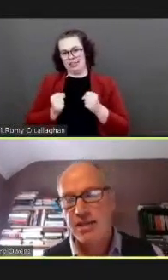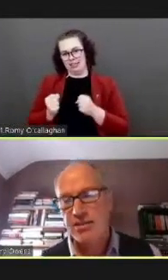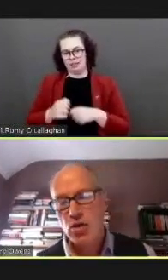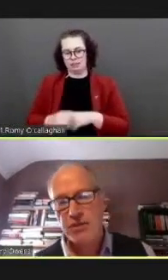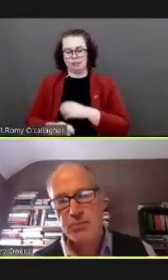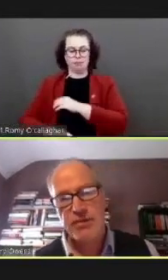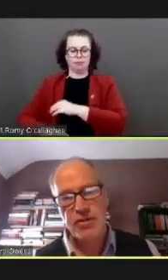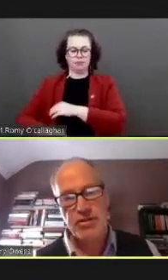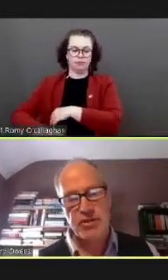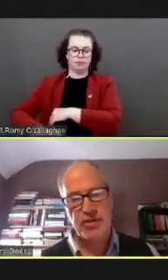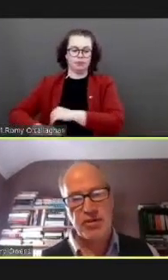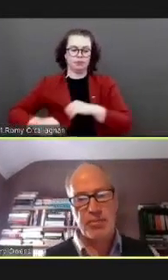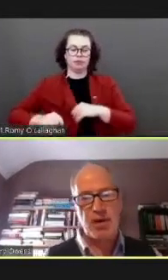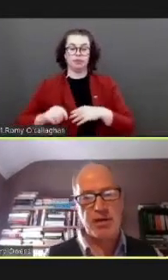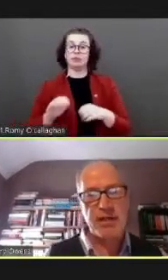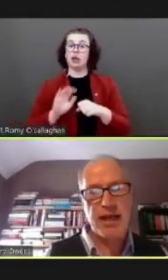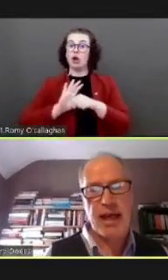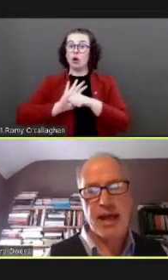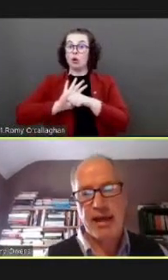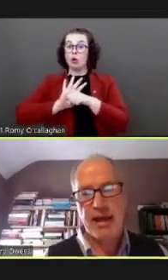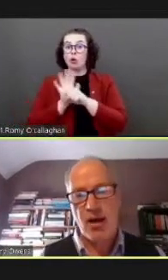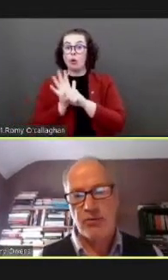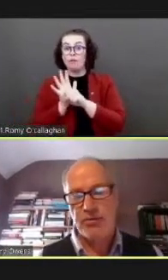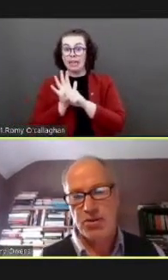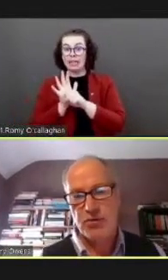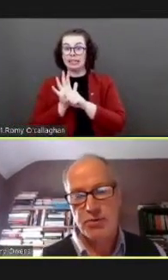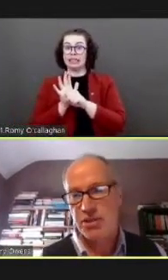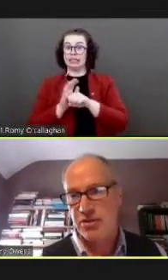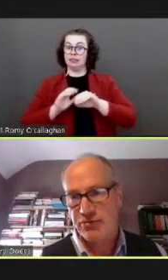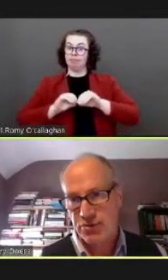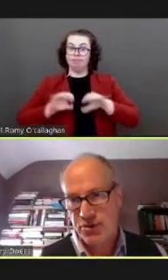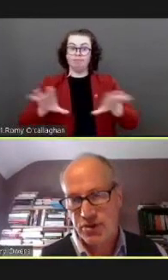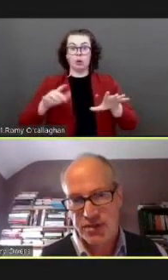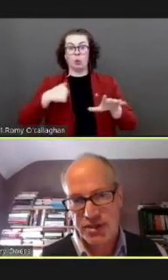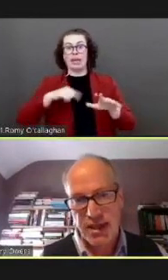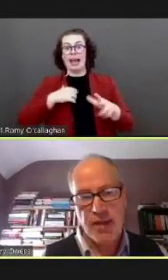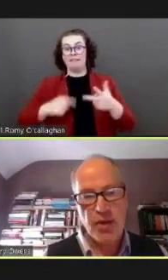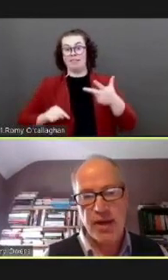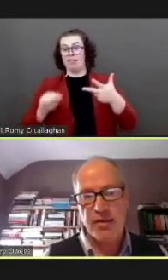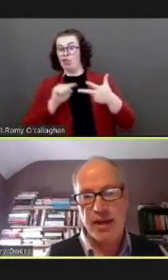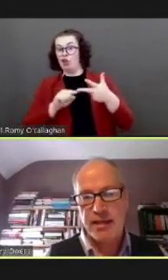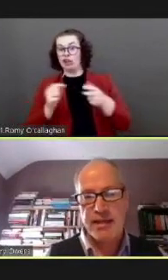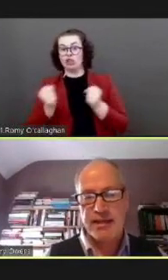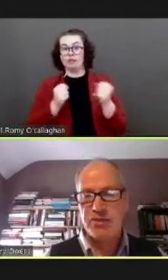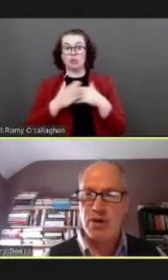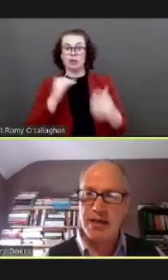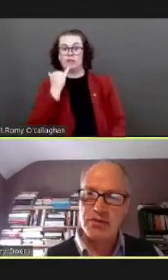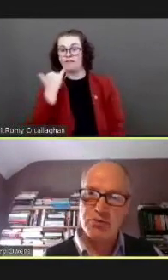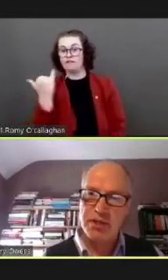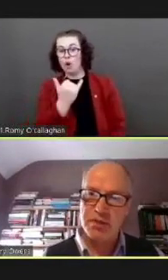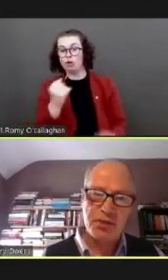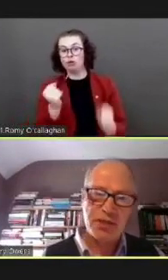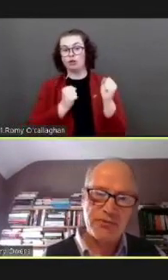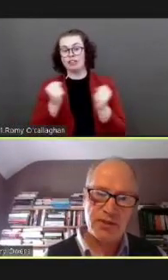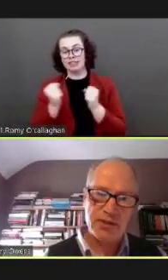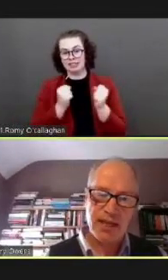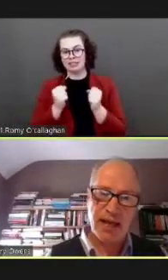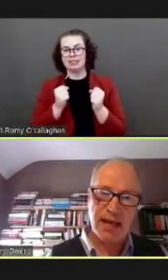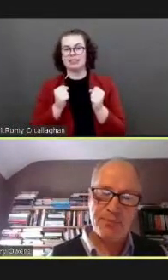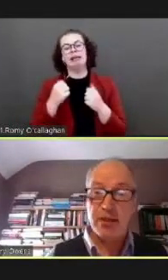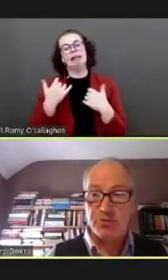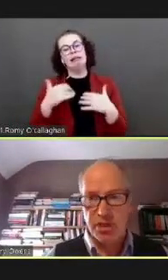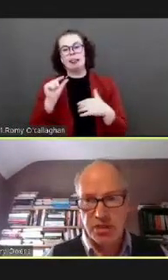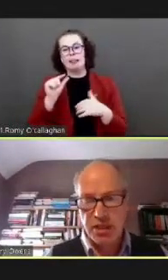And since COVID, we've introduced another part of the service, which is a phone service. And that is trying to reach more